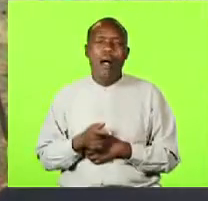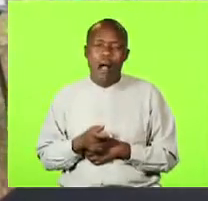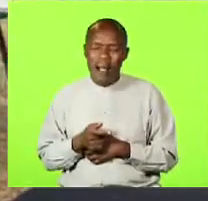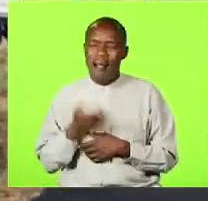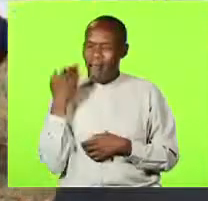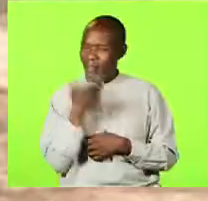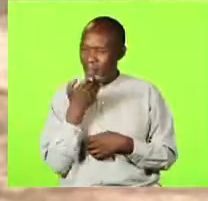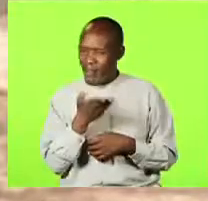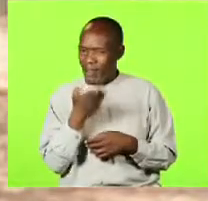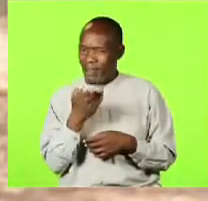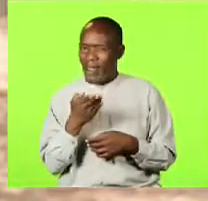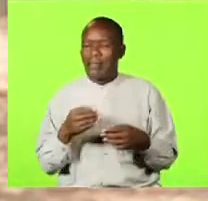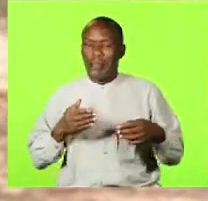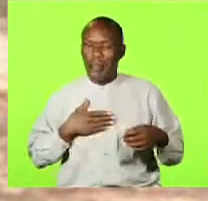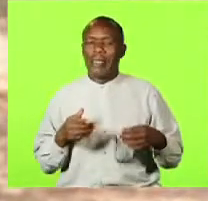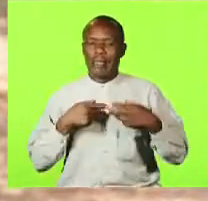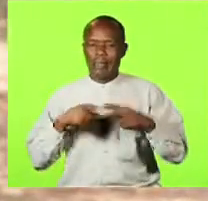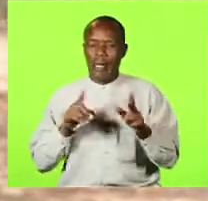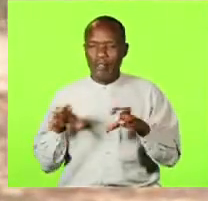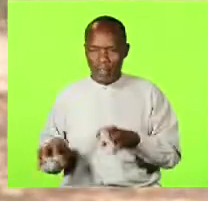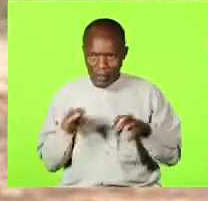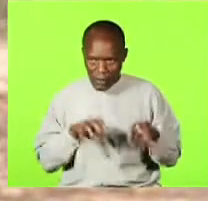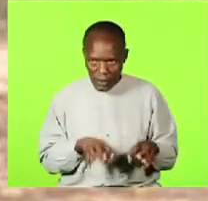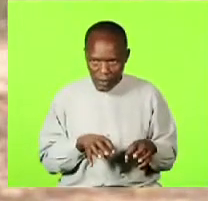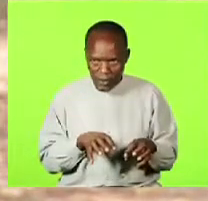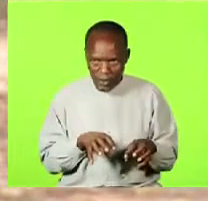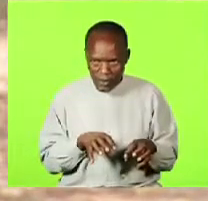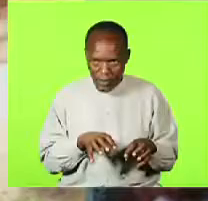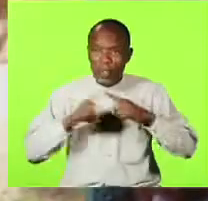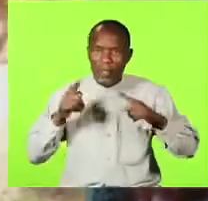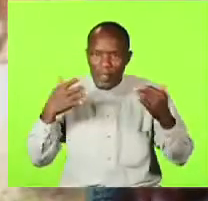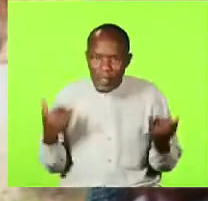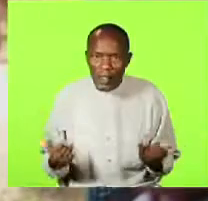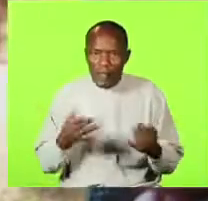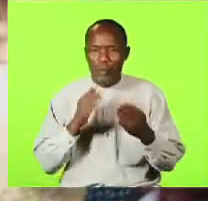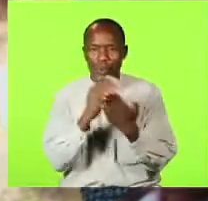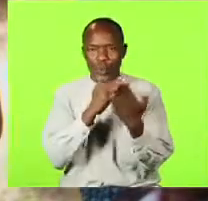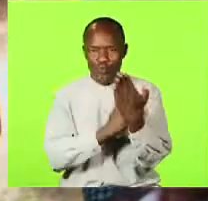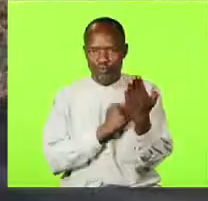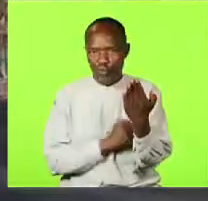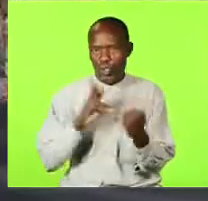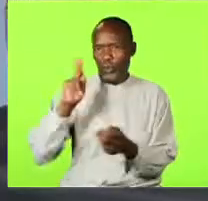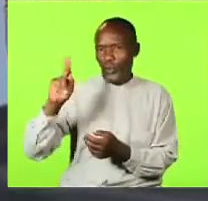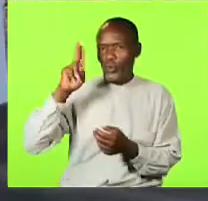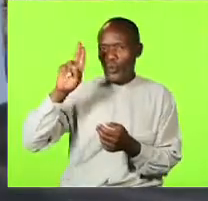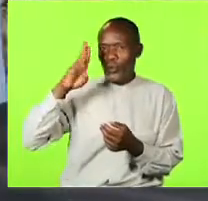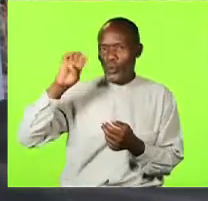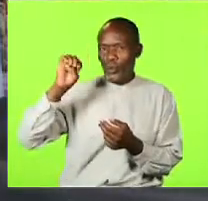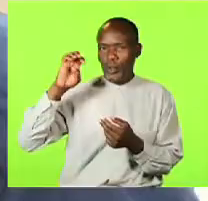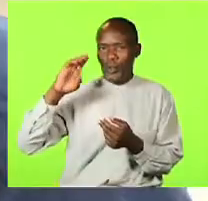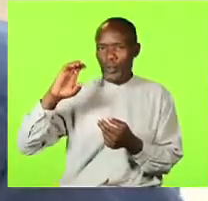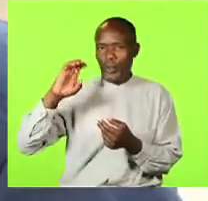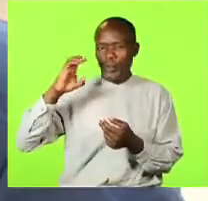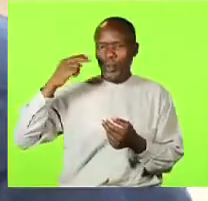with secondary trauma. There is though a unique way in which Kumekucha creates change. The change comes from within and